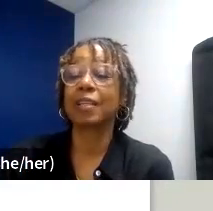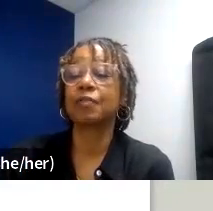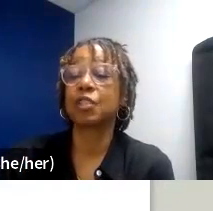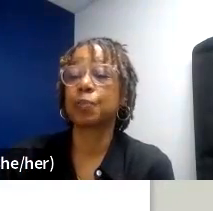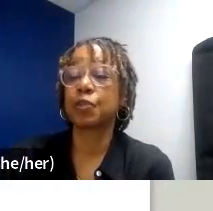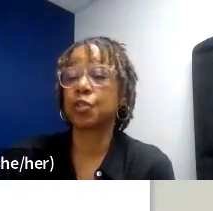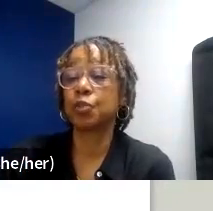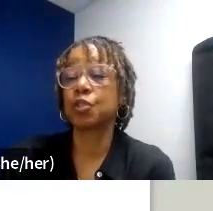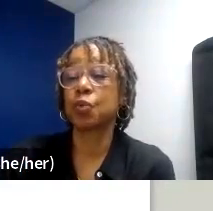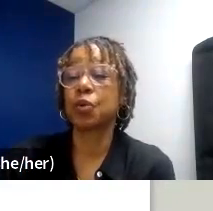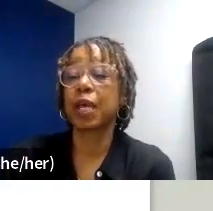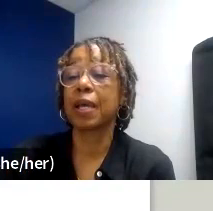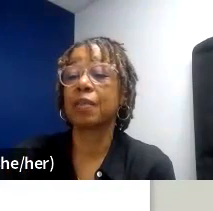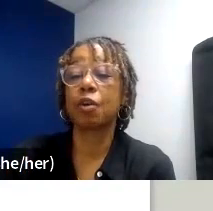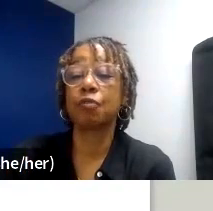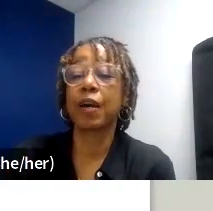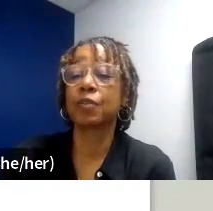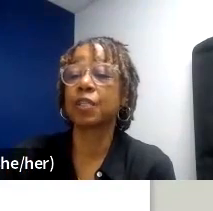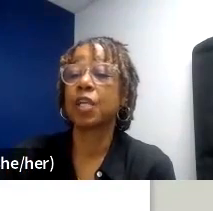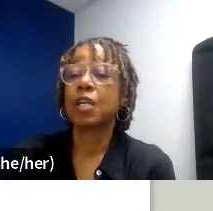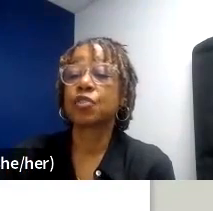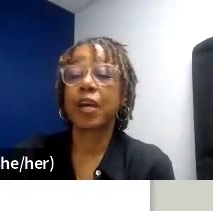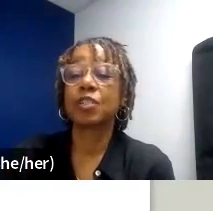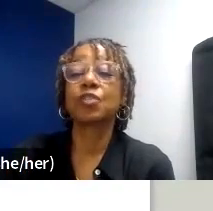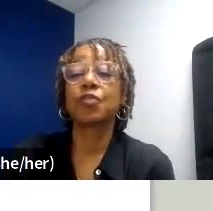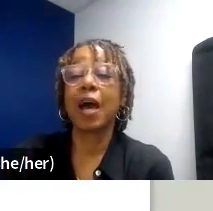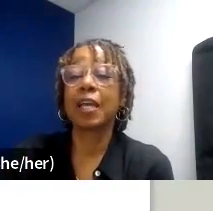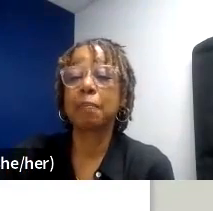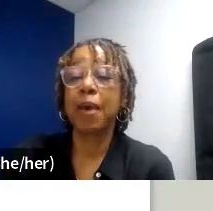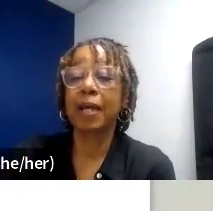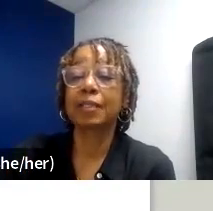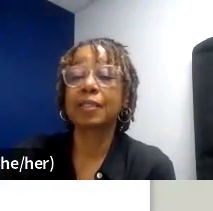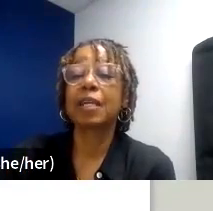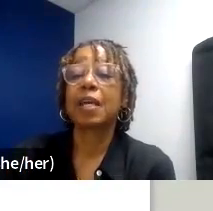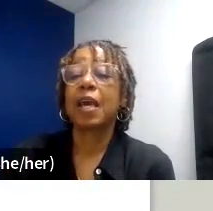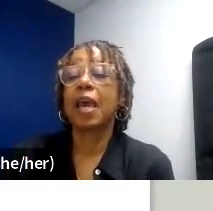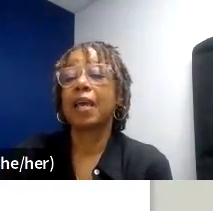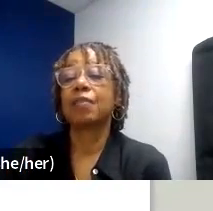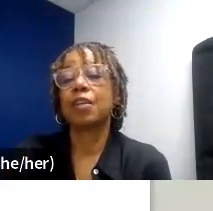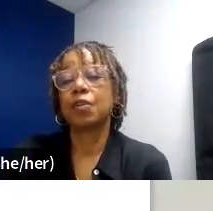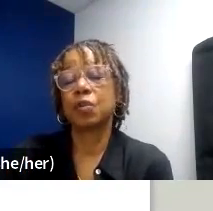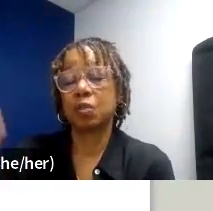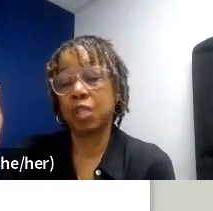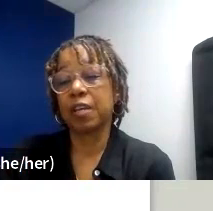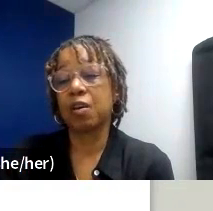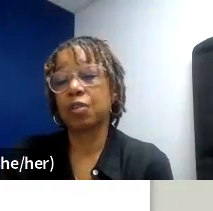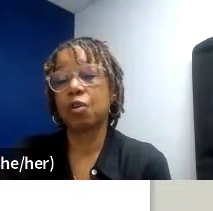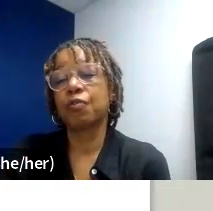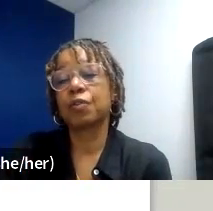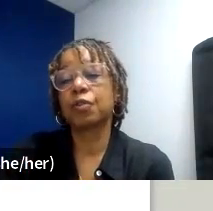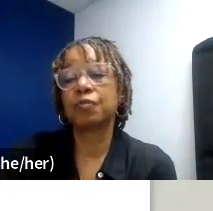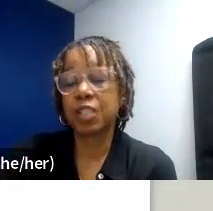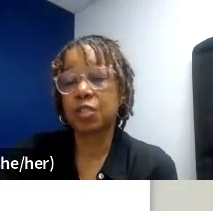by that lived experience to do this work, and co-founded Strategies for High Impact. And they are